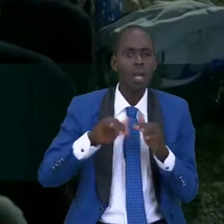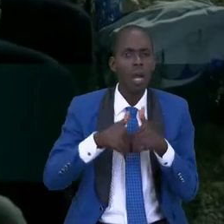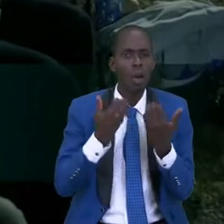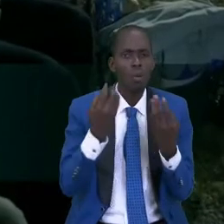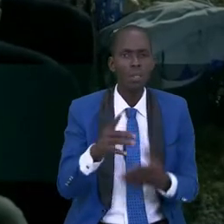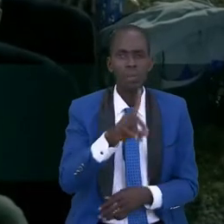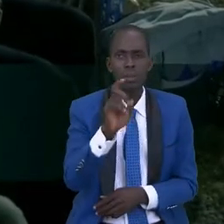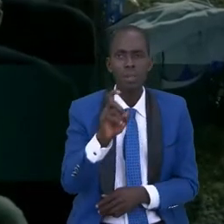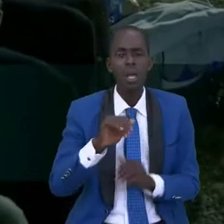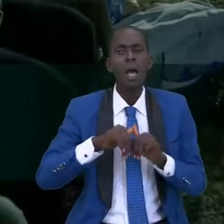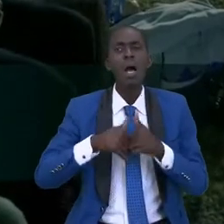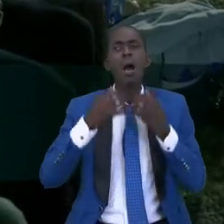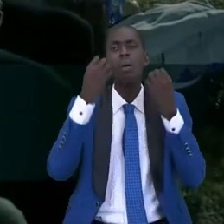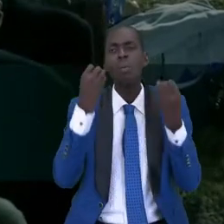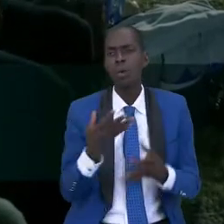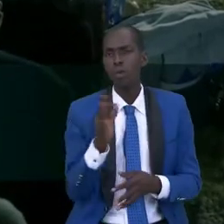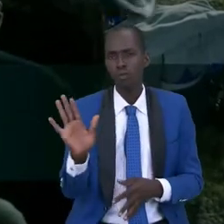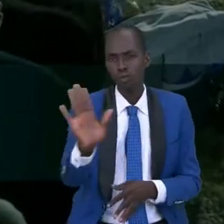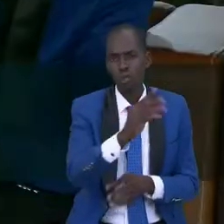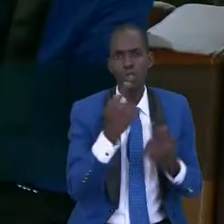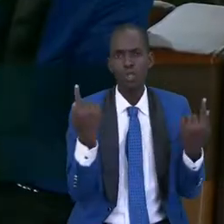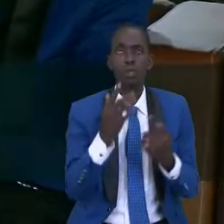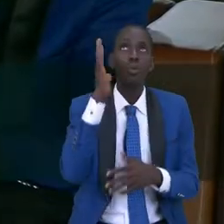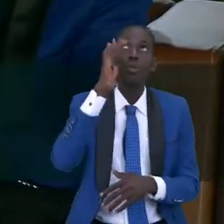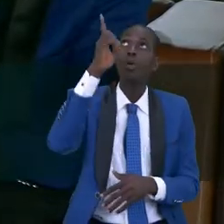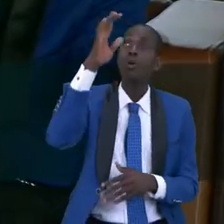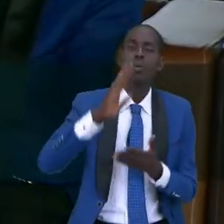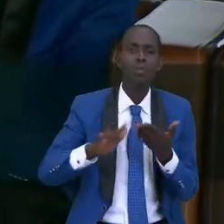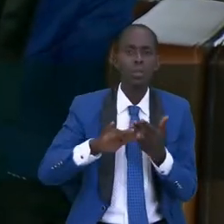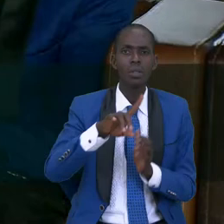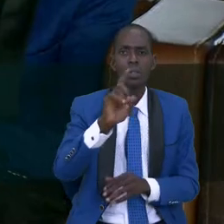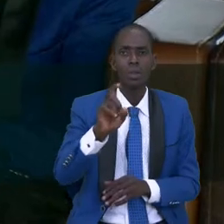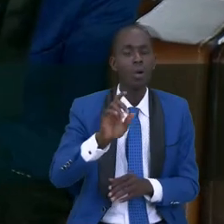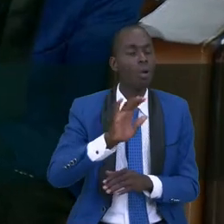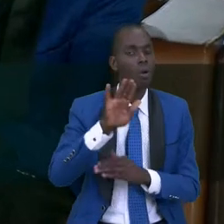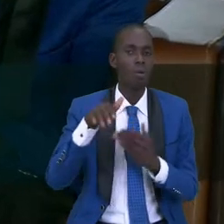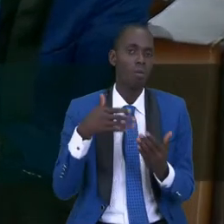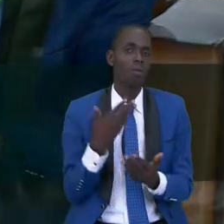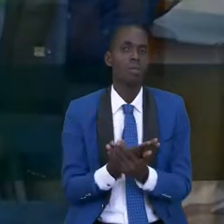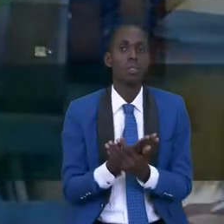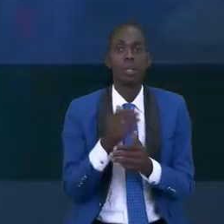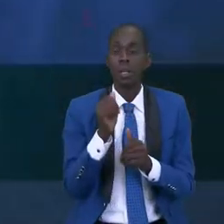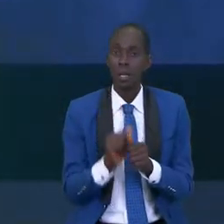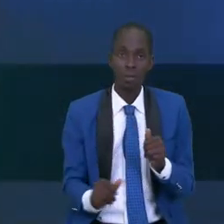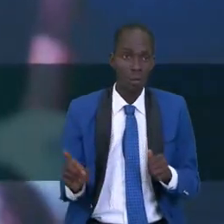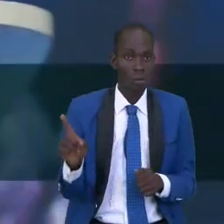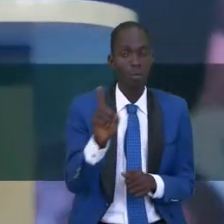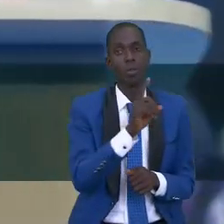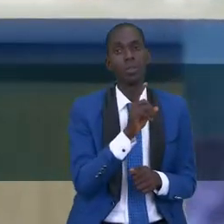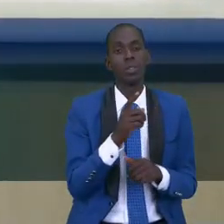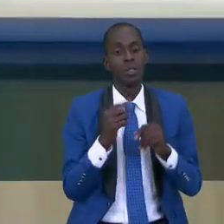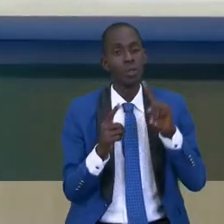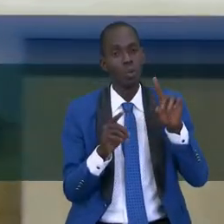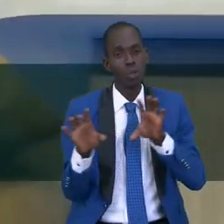How many of your sins will God forgive? All your sins. Everyone, the one